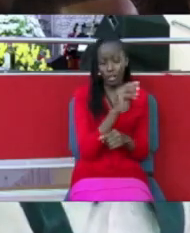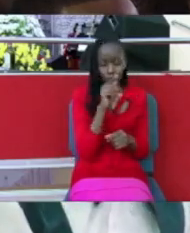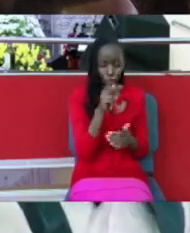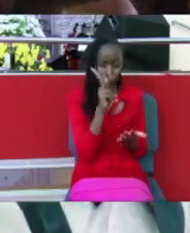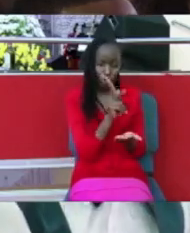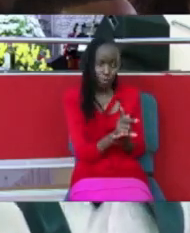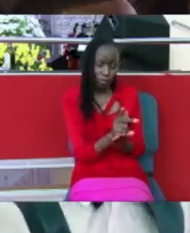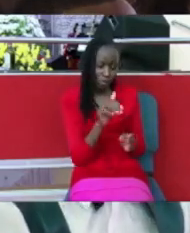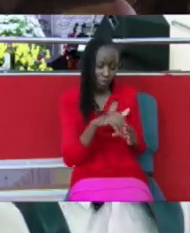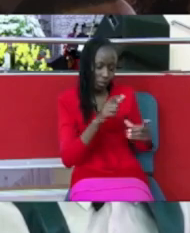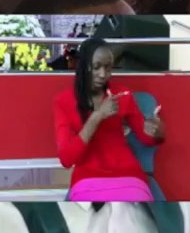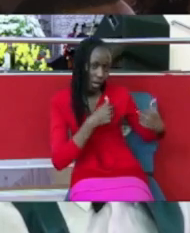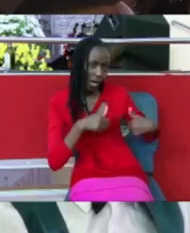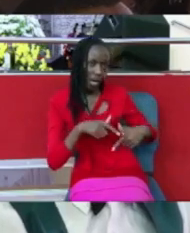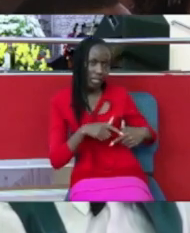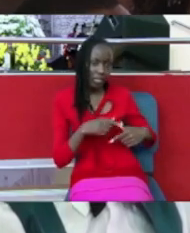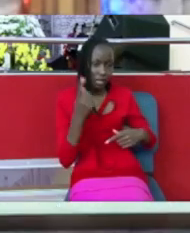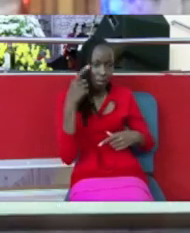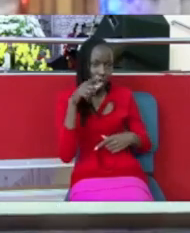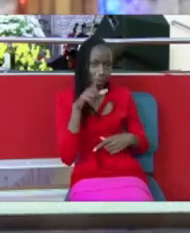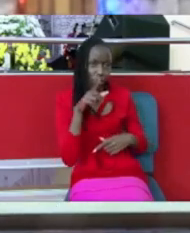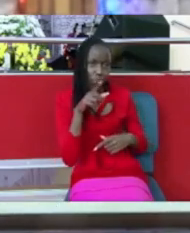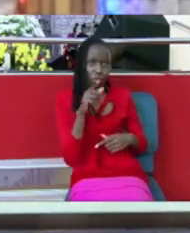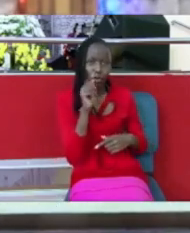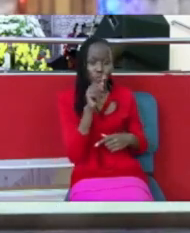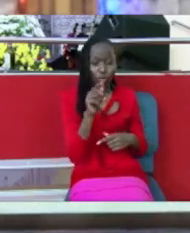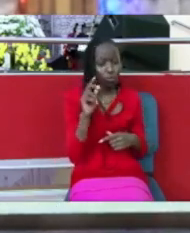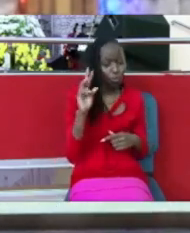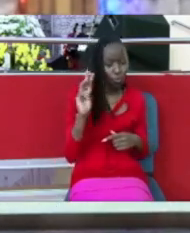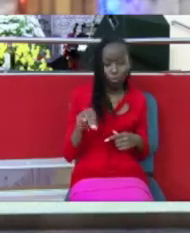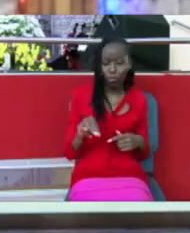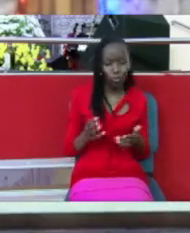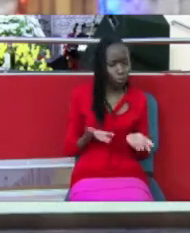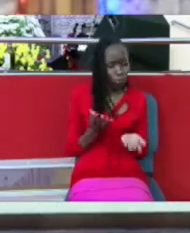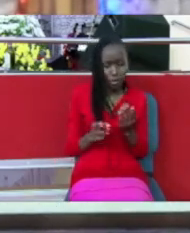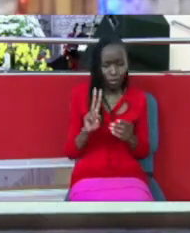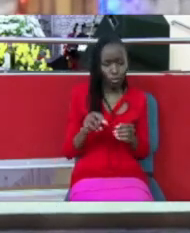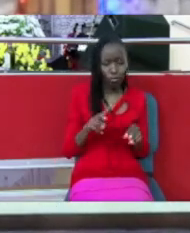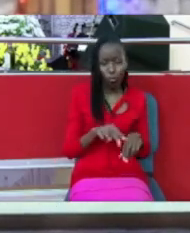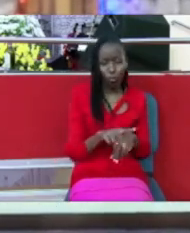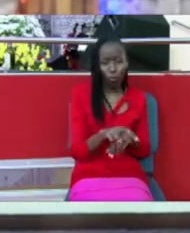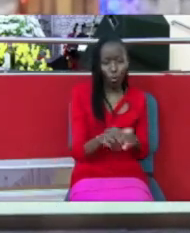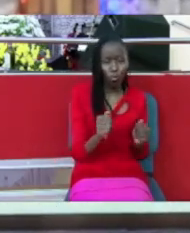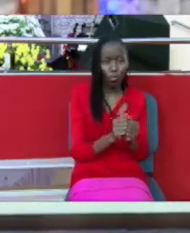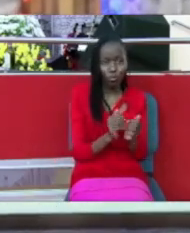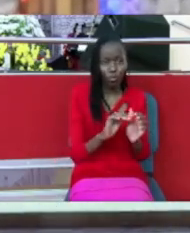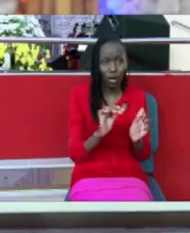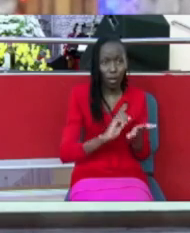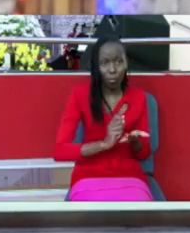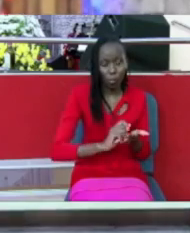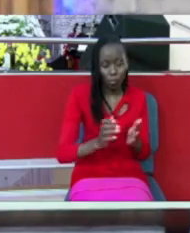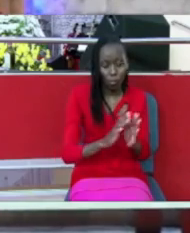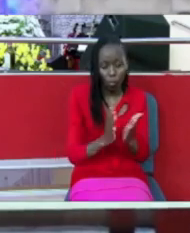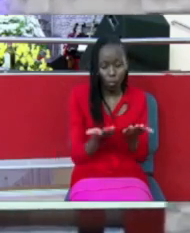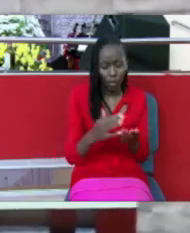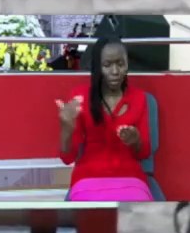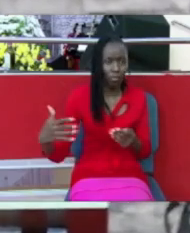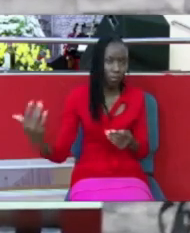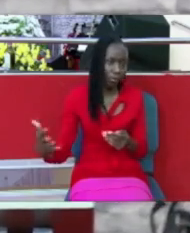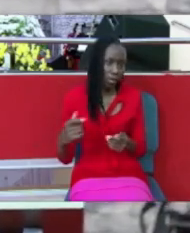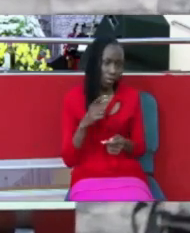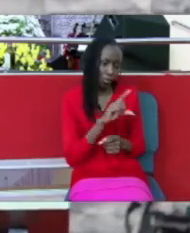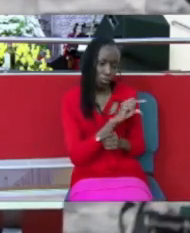your heart. Moyoni mwako. Because you may not walk with your notebook everywhere. Kwa sababu kuna uwezekano usitembee na kitabu ulichoandika